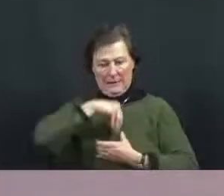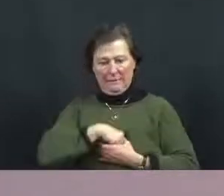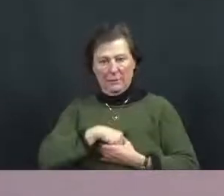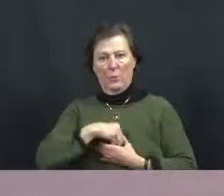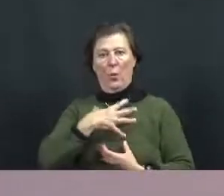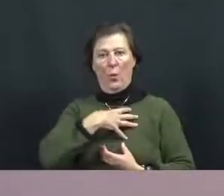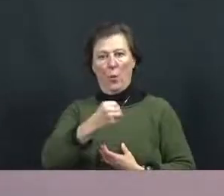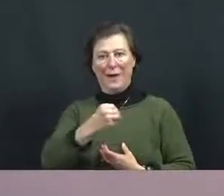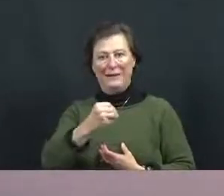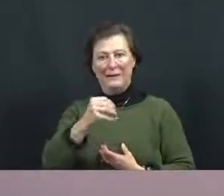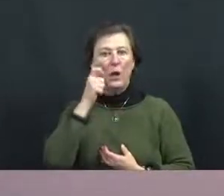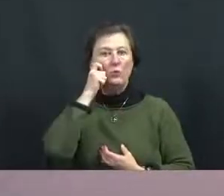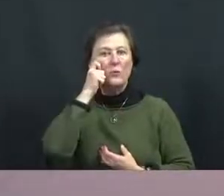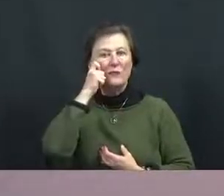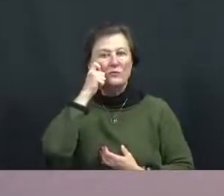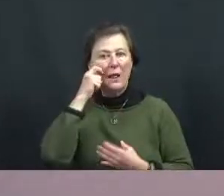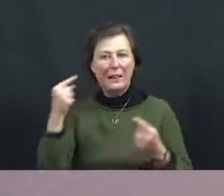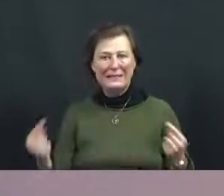racial sinfulness.